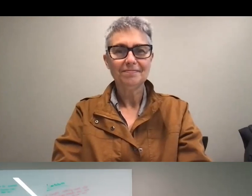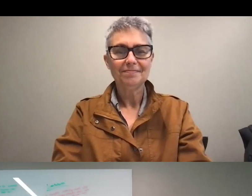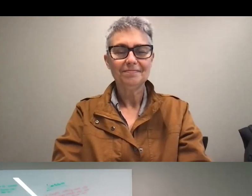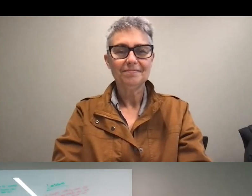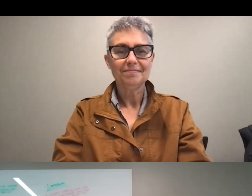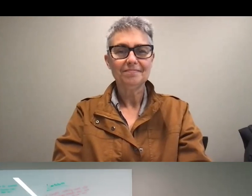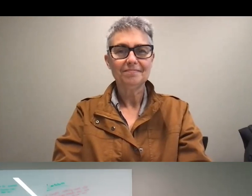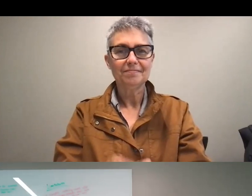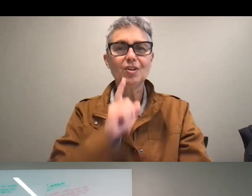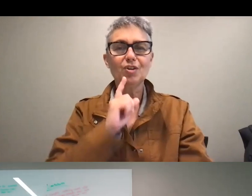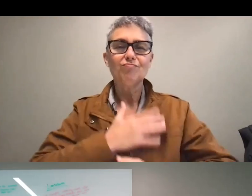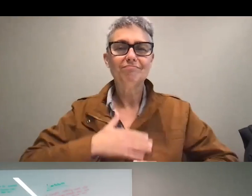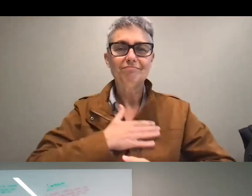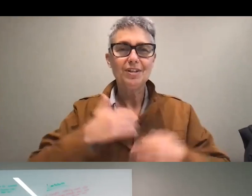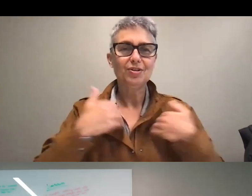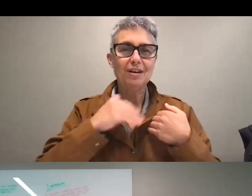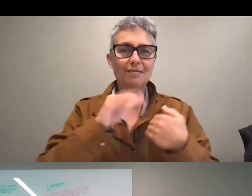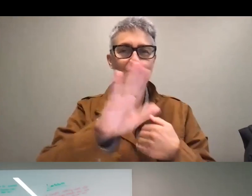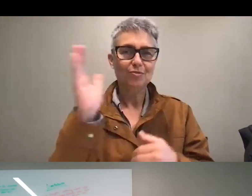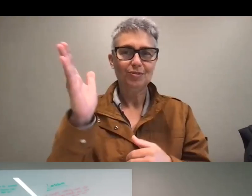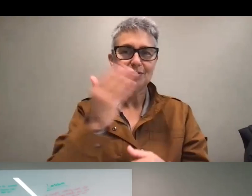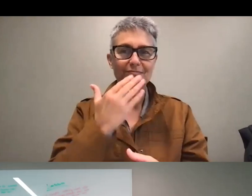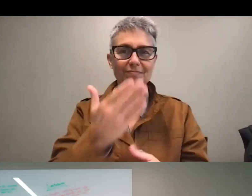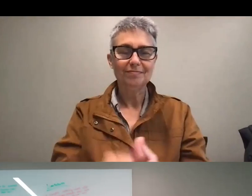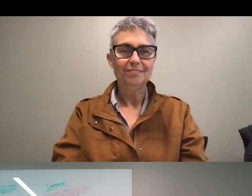it was really a pleasure having you. Well, thank you for inviting